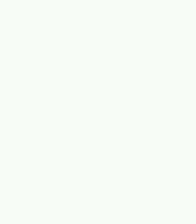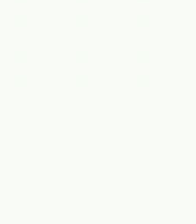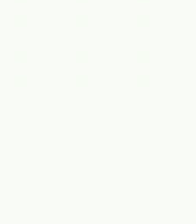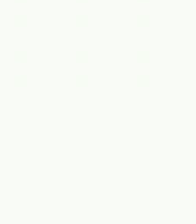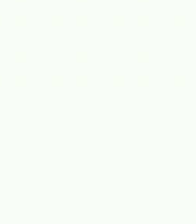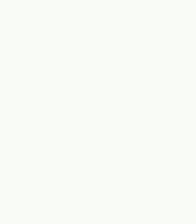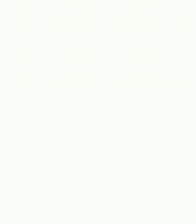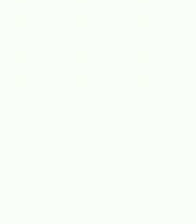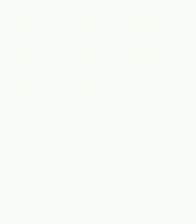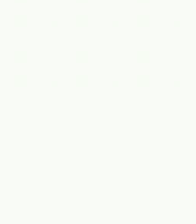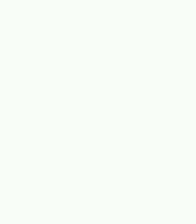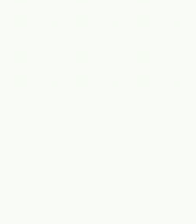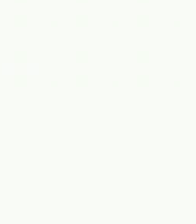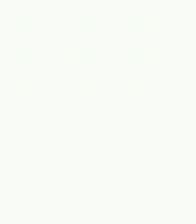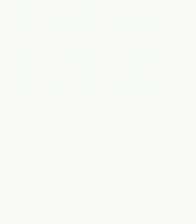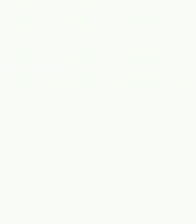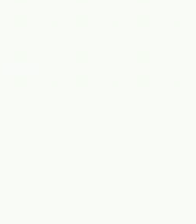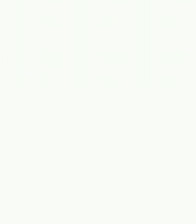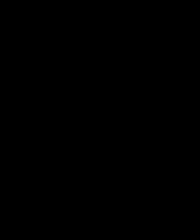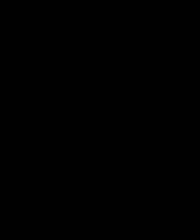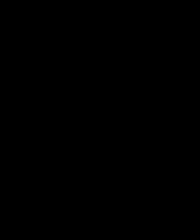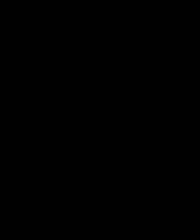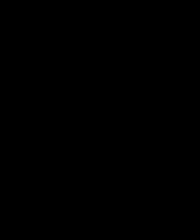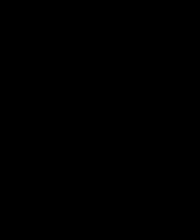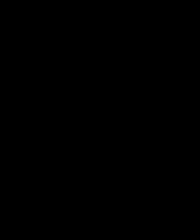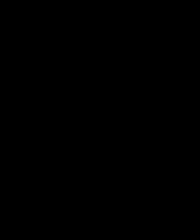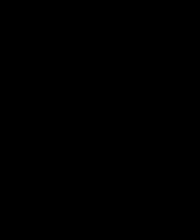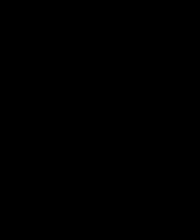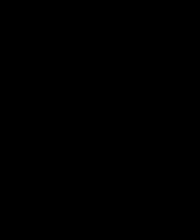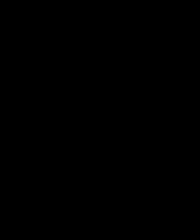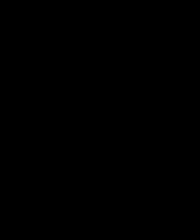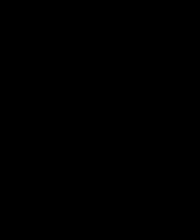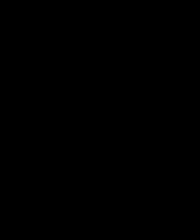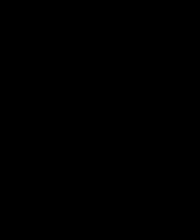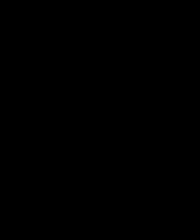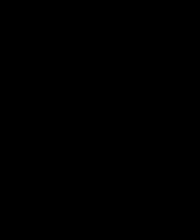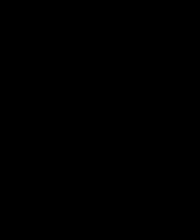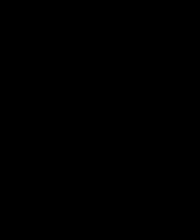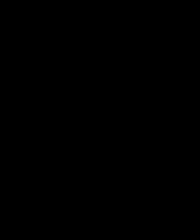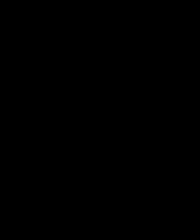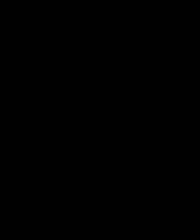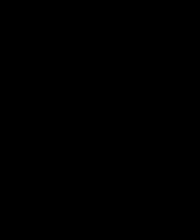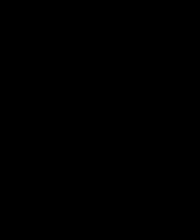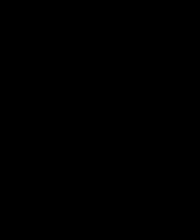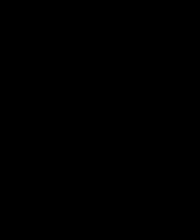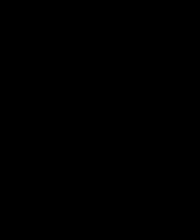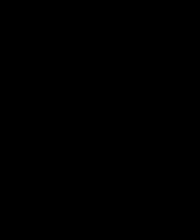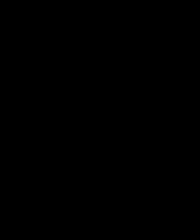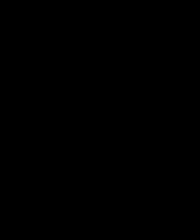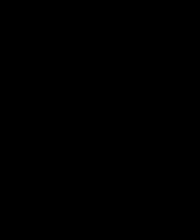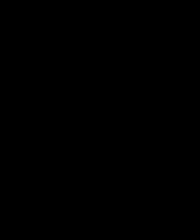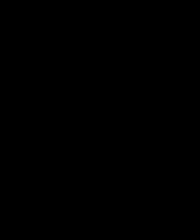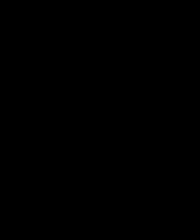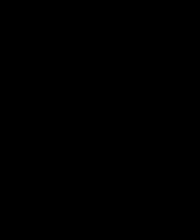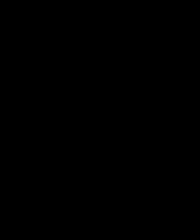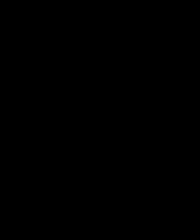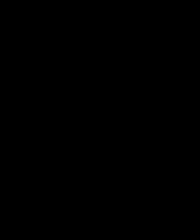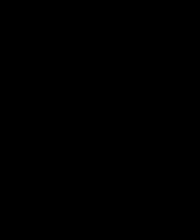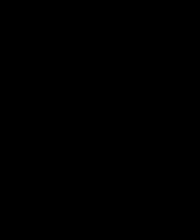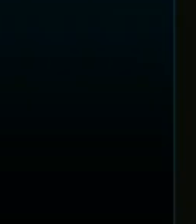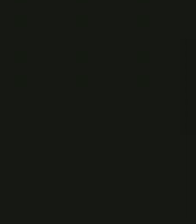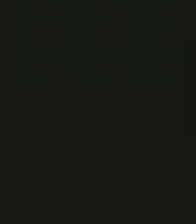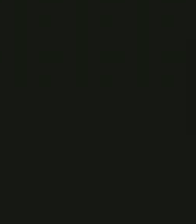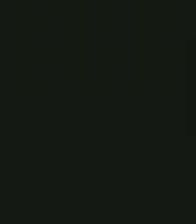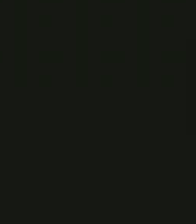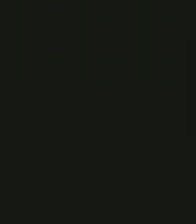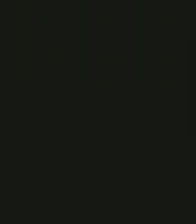persist, which we're concerned about from a policy point of view going forward. And that's it. Thank you, Barry. Thanks for trying to